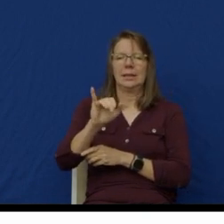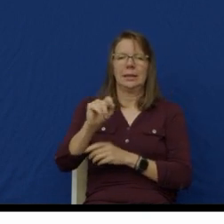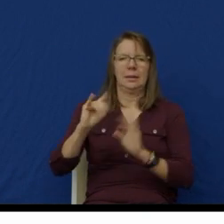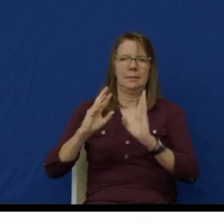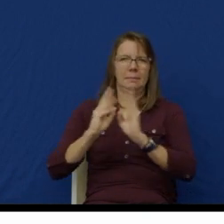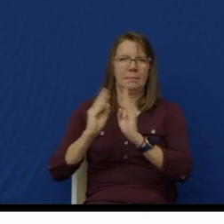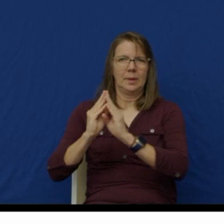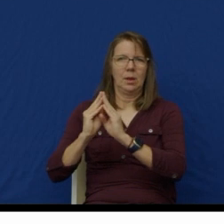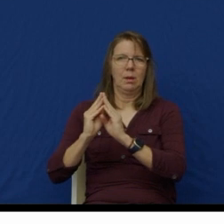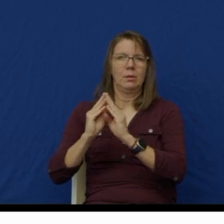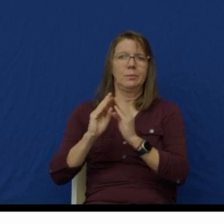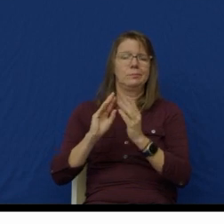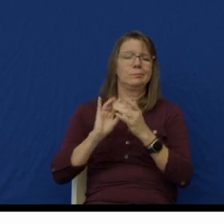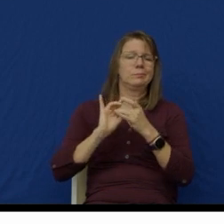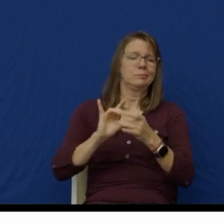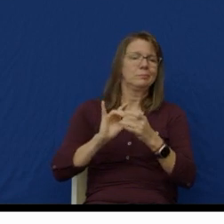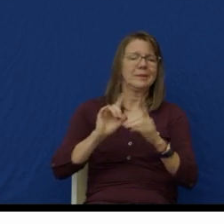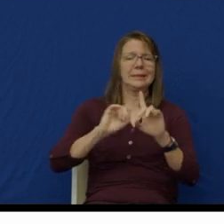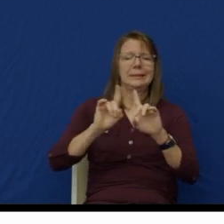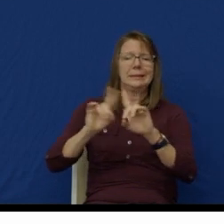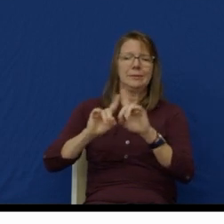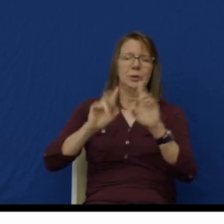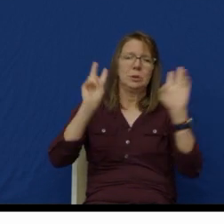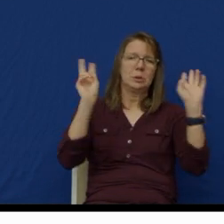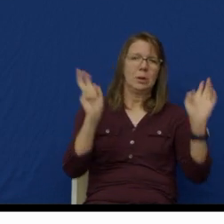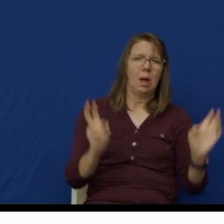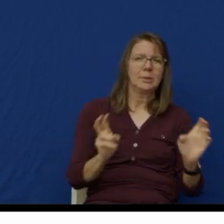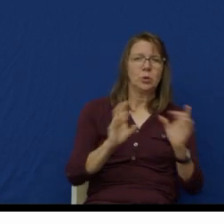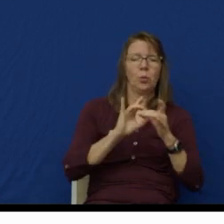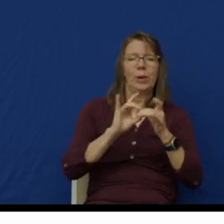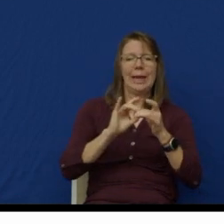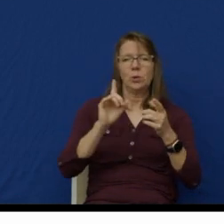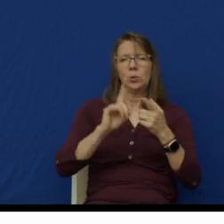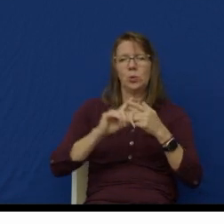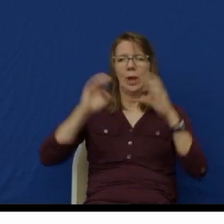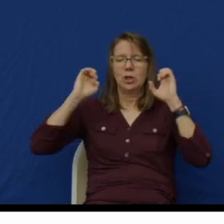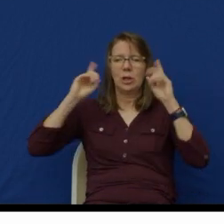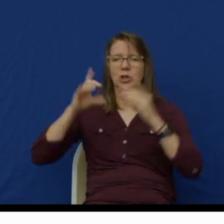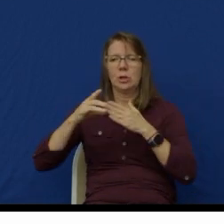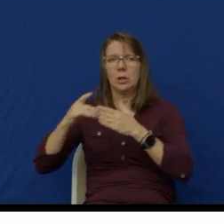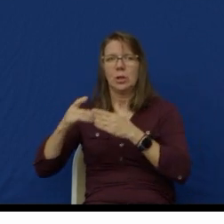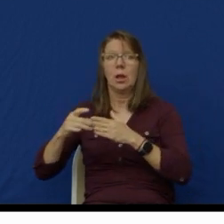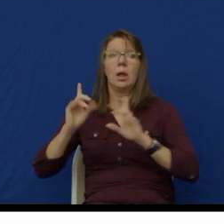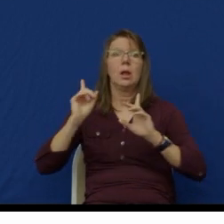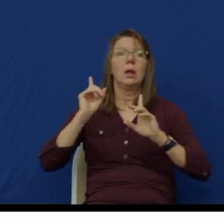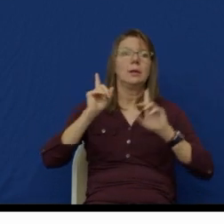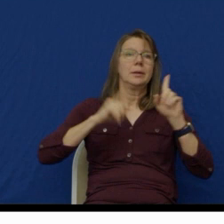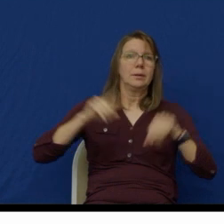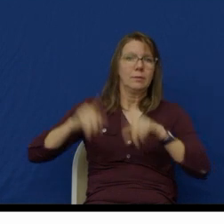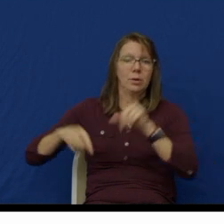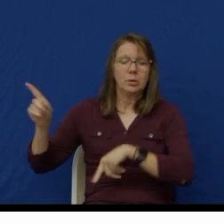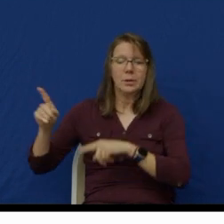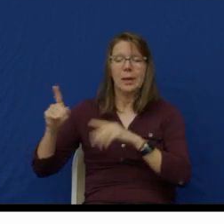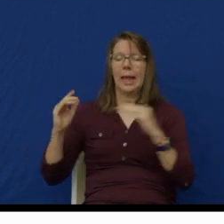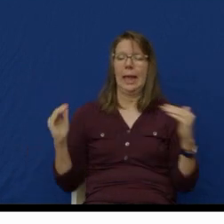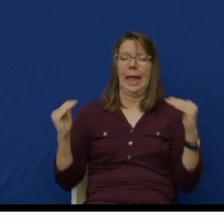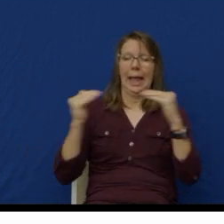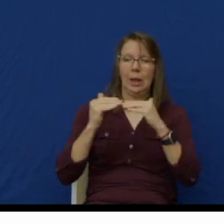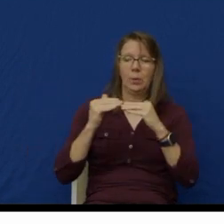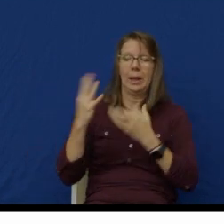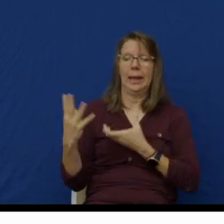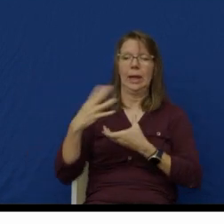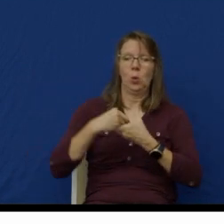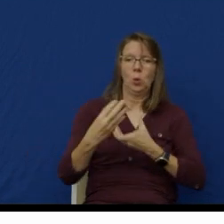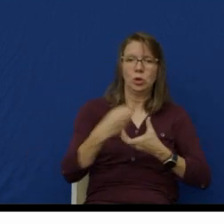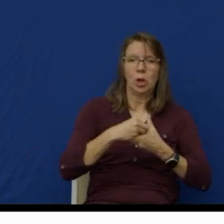to effective special education leadership, including diversity, equity, inclusion, and belonging,